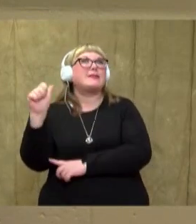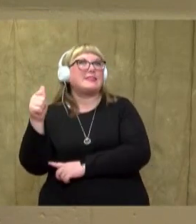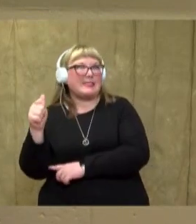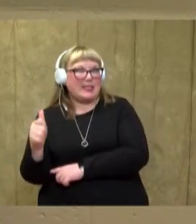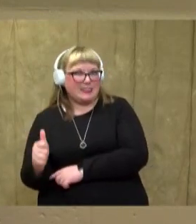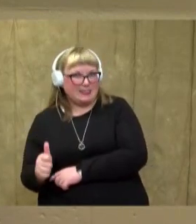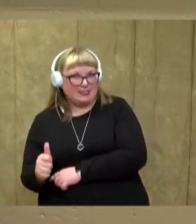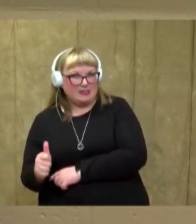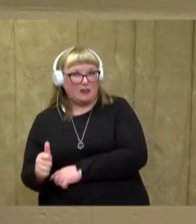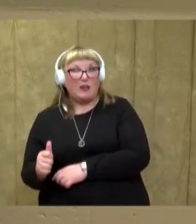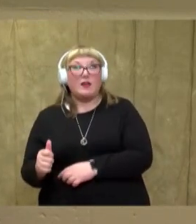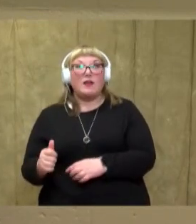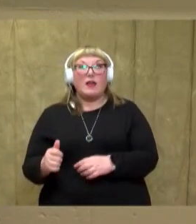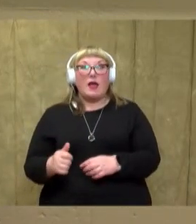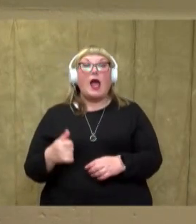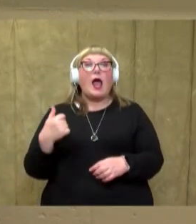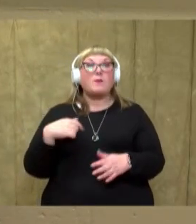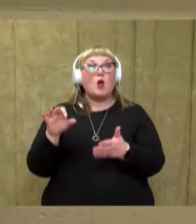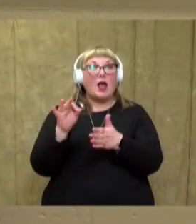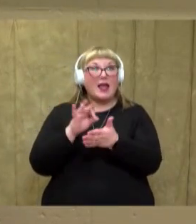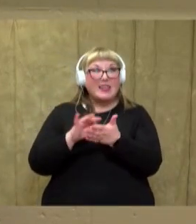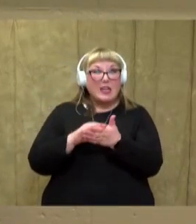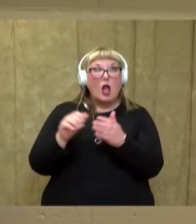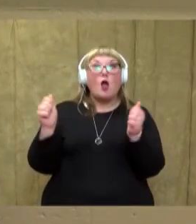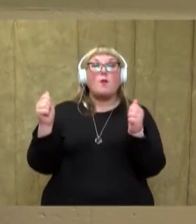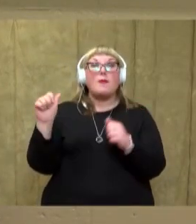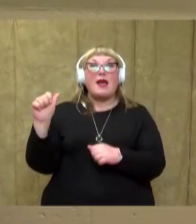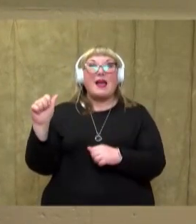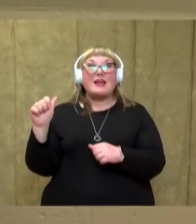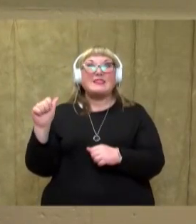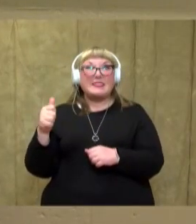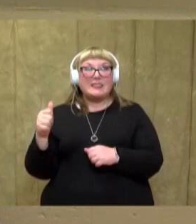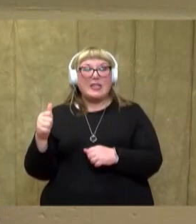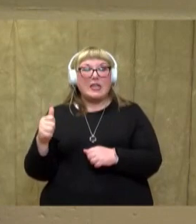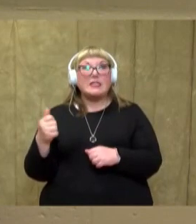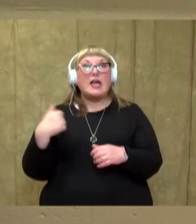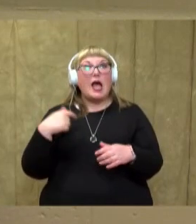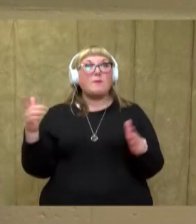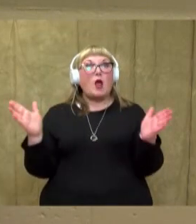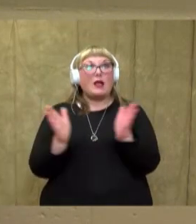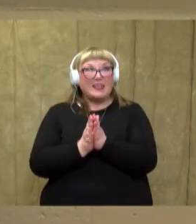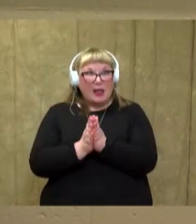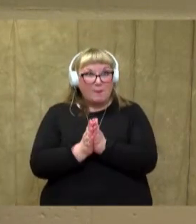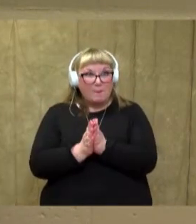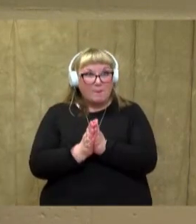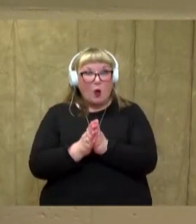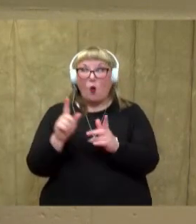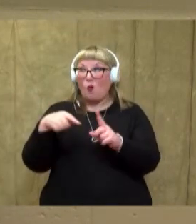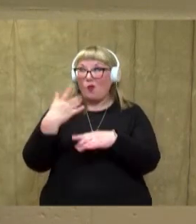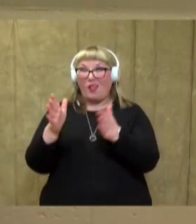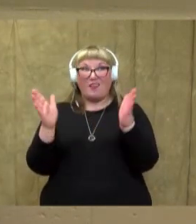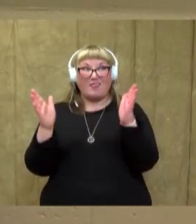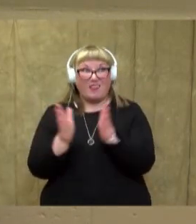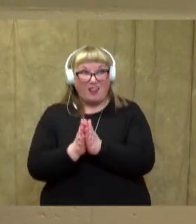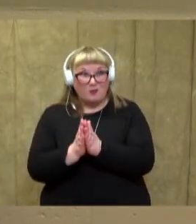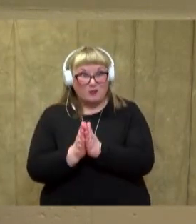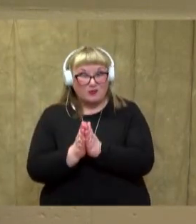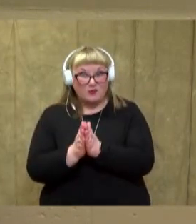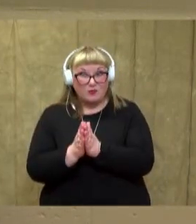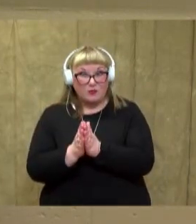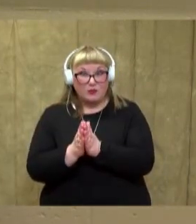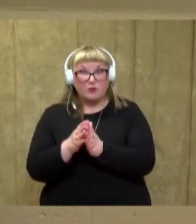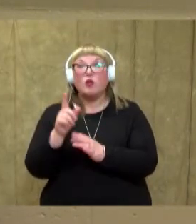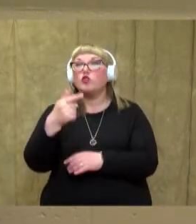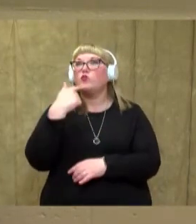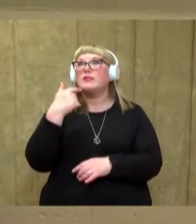I count by tens, I'm going to clap for one of the numbers. And when I clap, when we're finished counting, I want